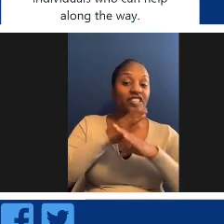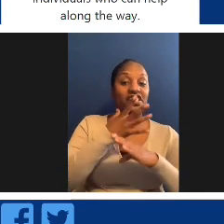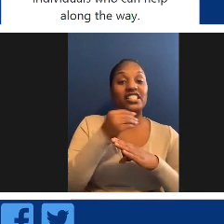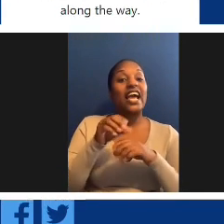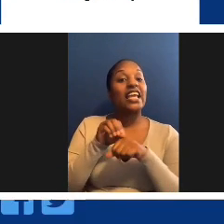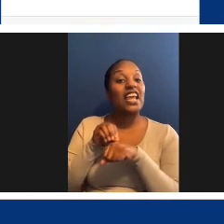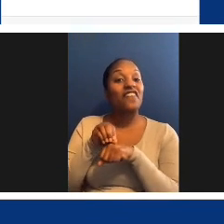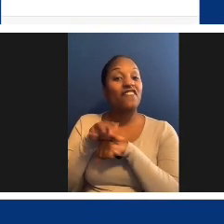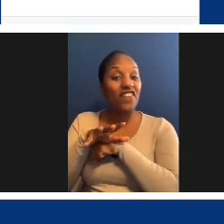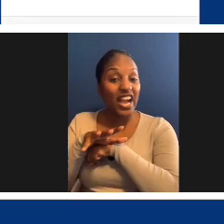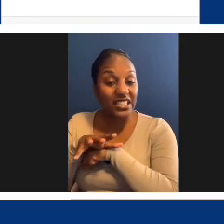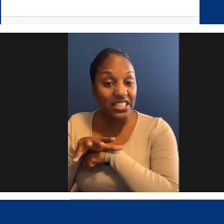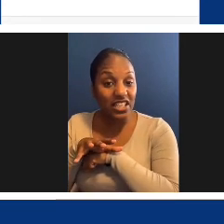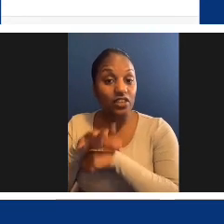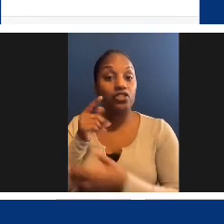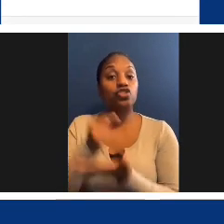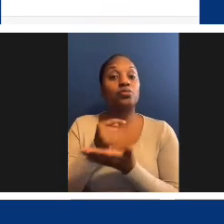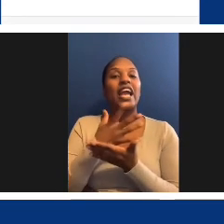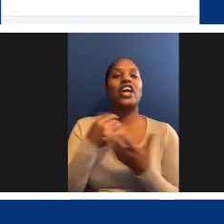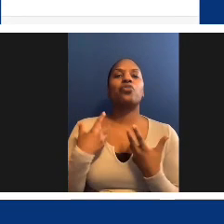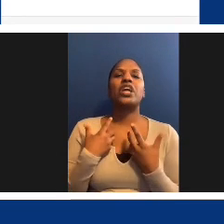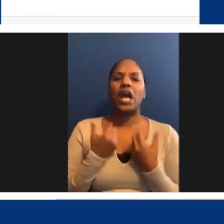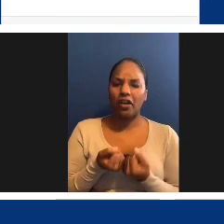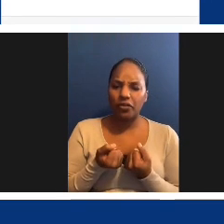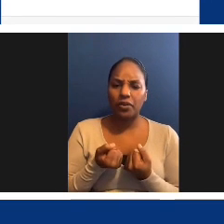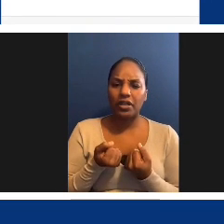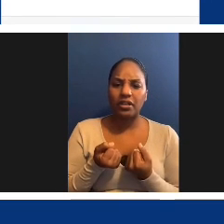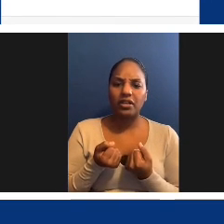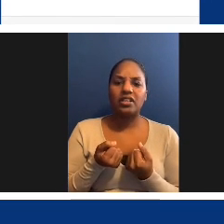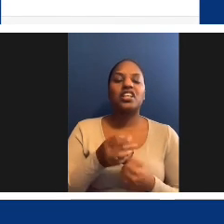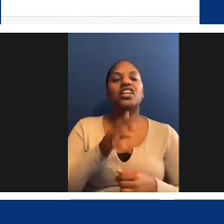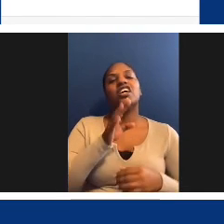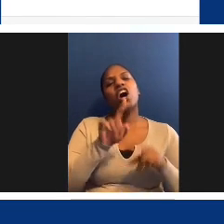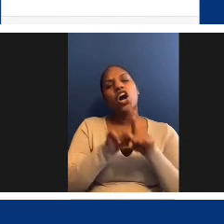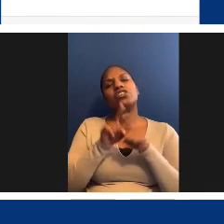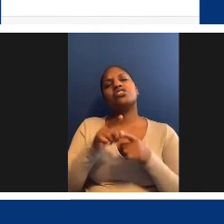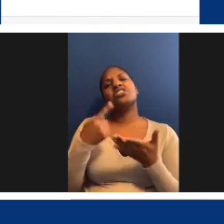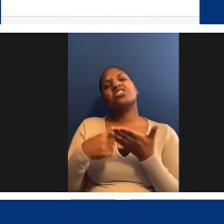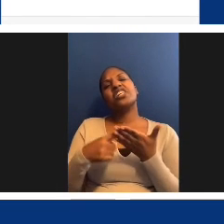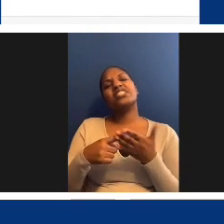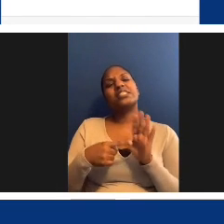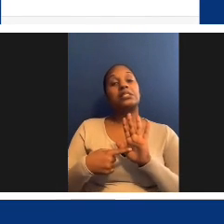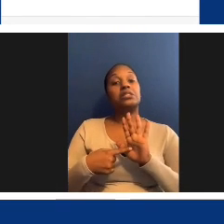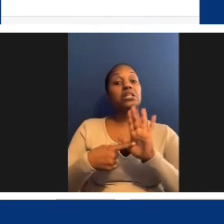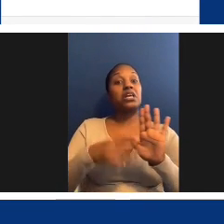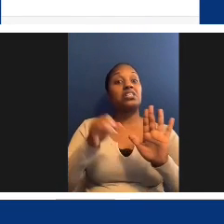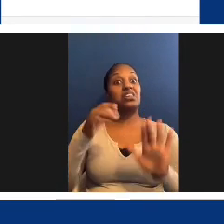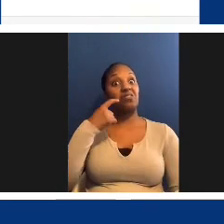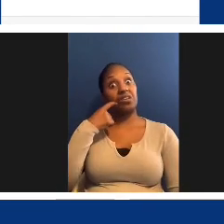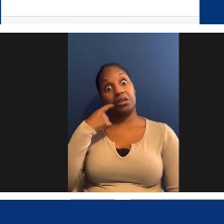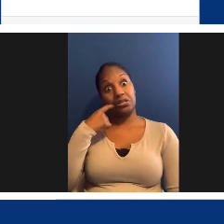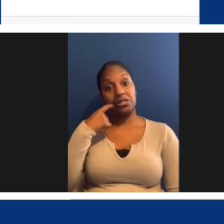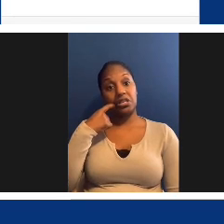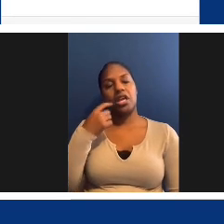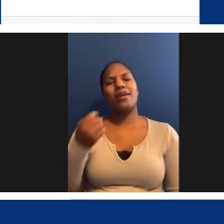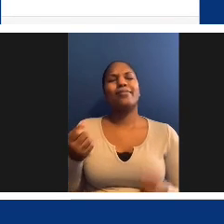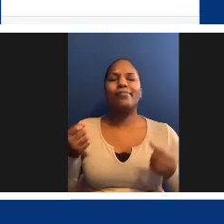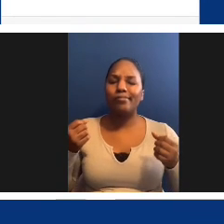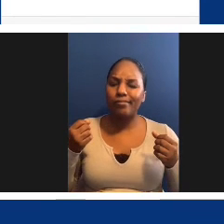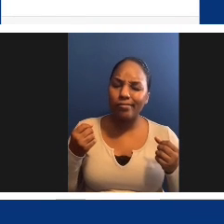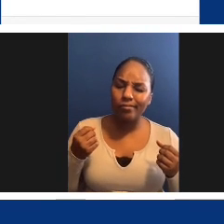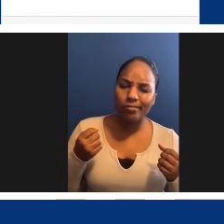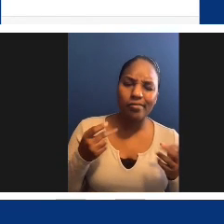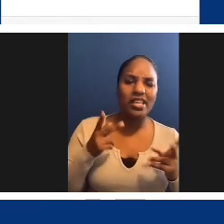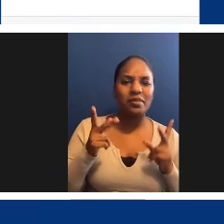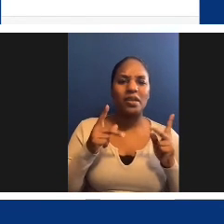and recovery. It also talks about the signs of addiction. You know, many people feel all they have